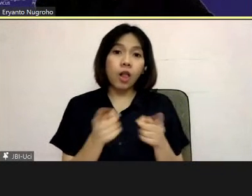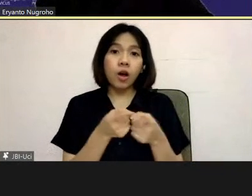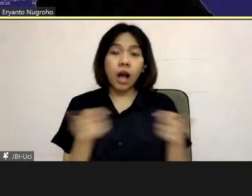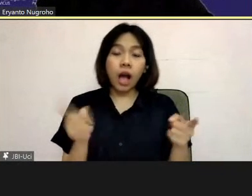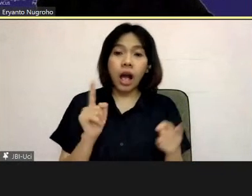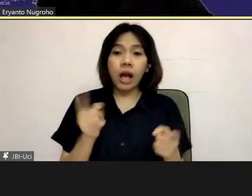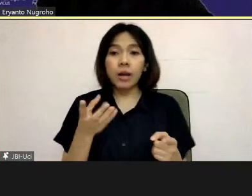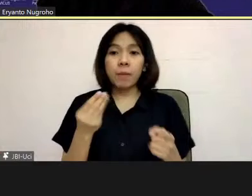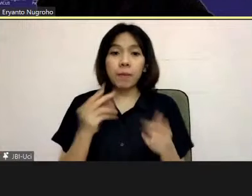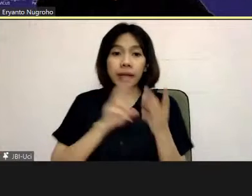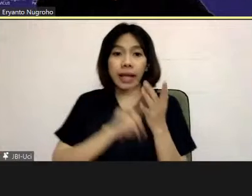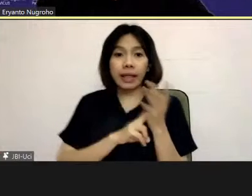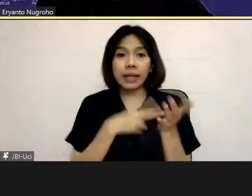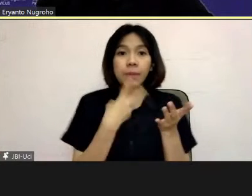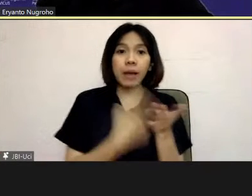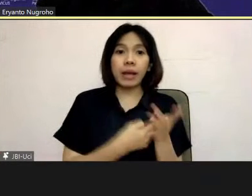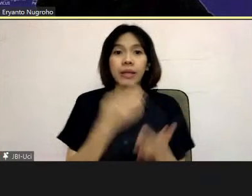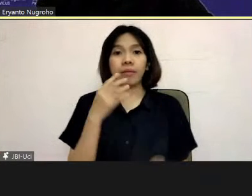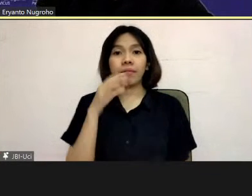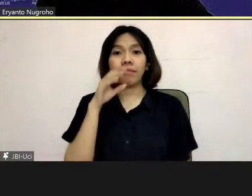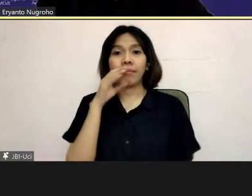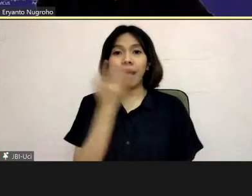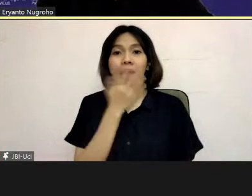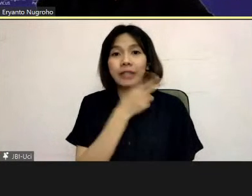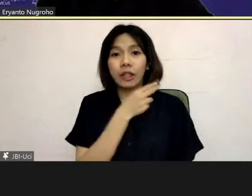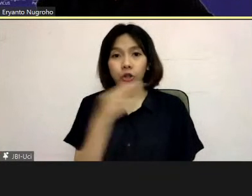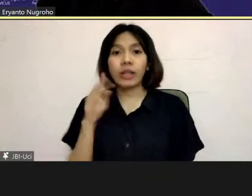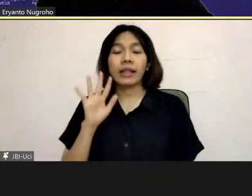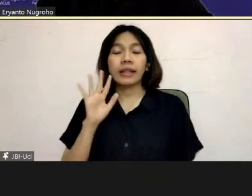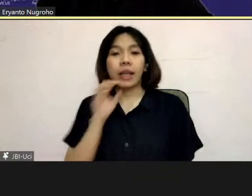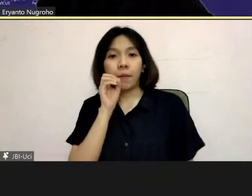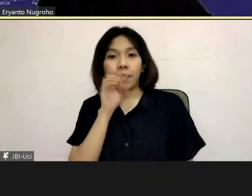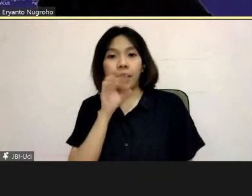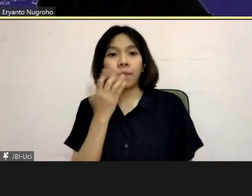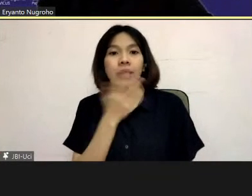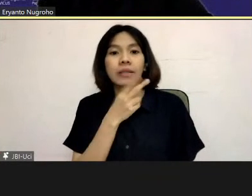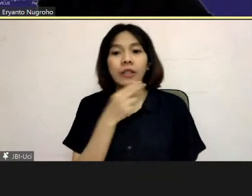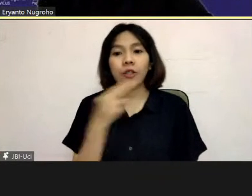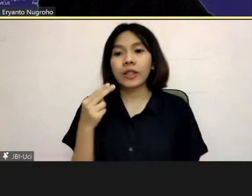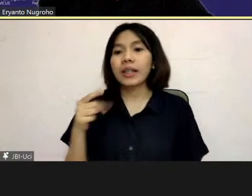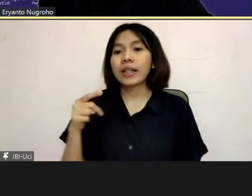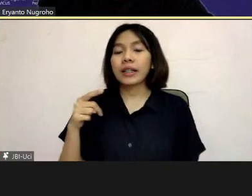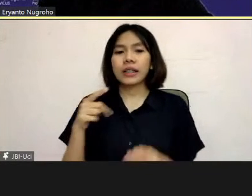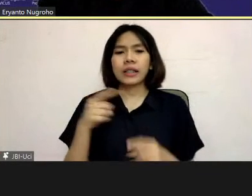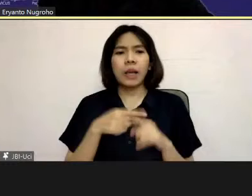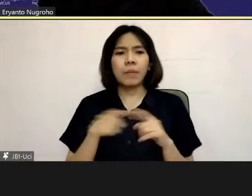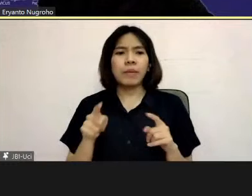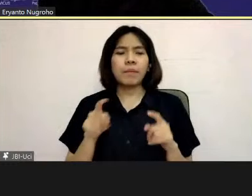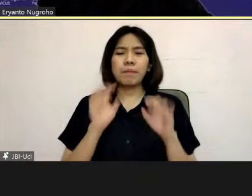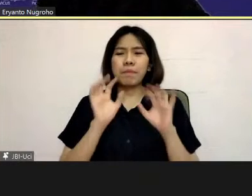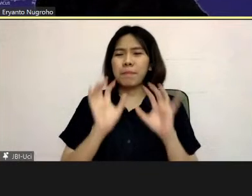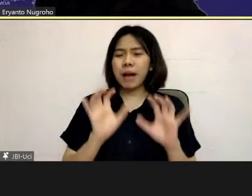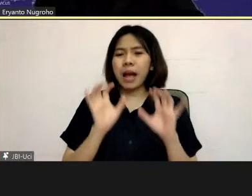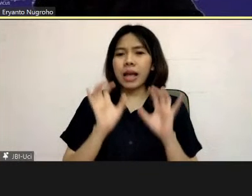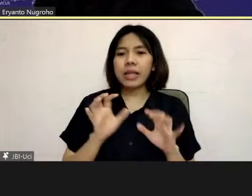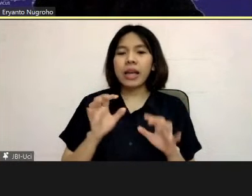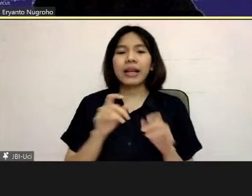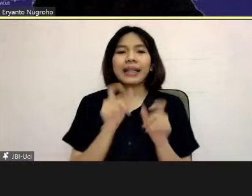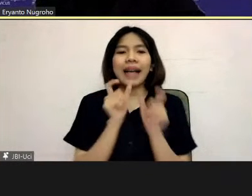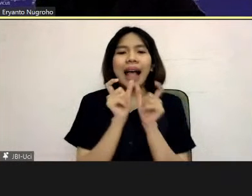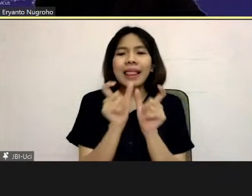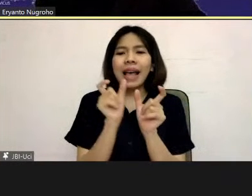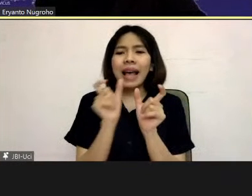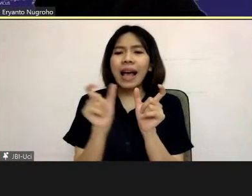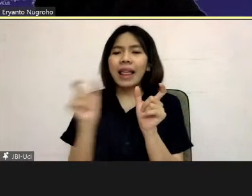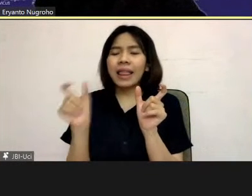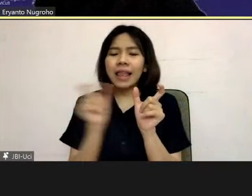translate to Bahasa Indonesia, since there are many specific and technical terms used. To avoid